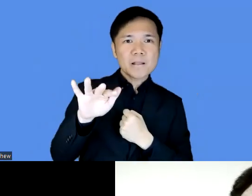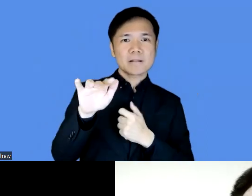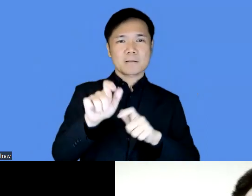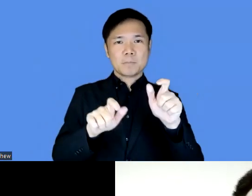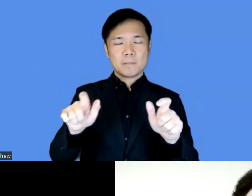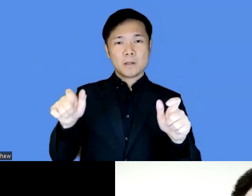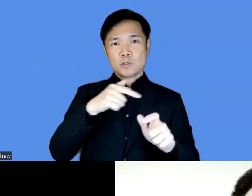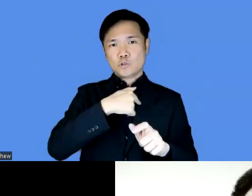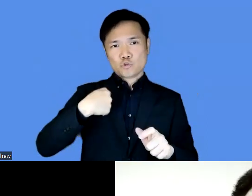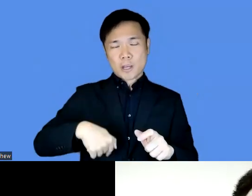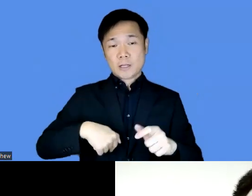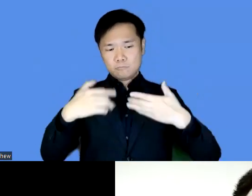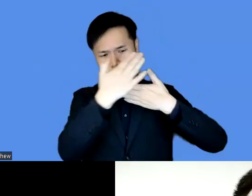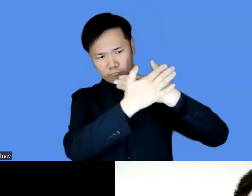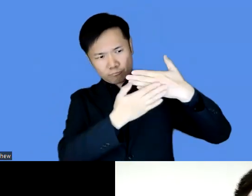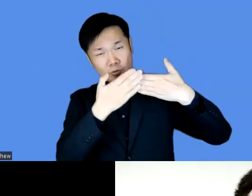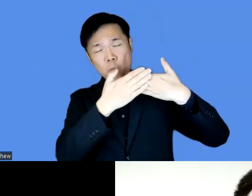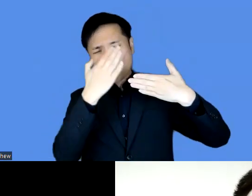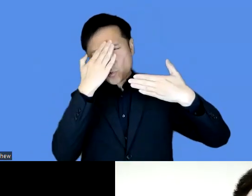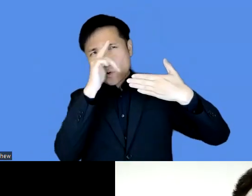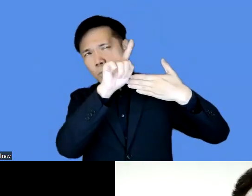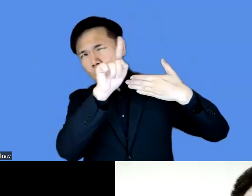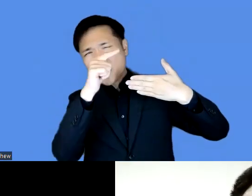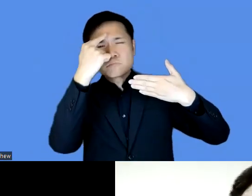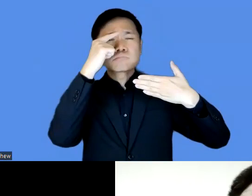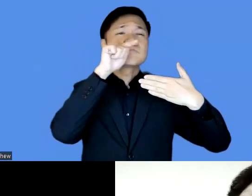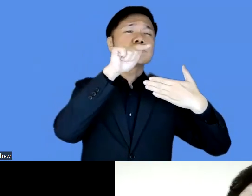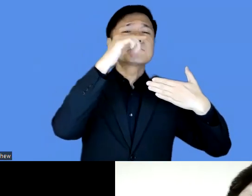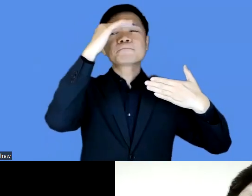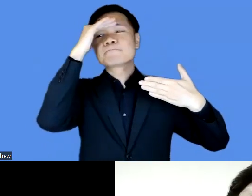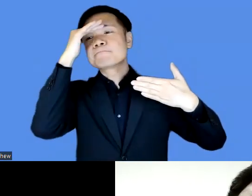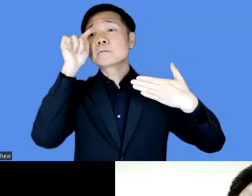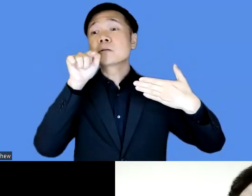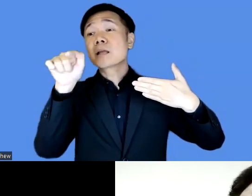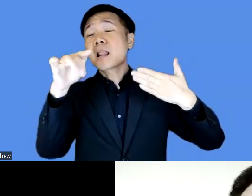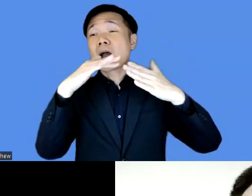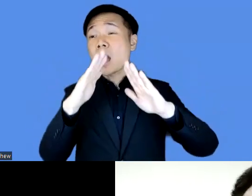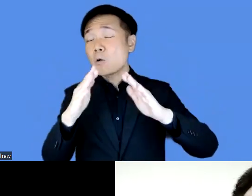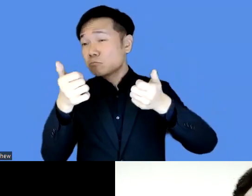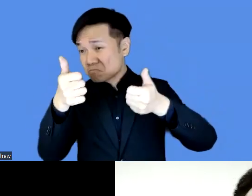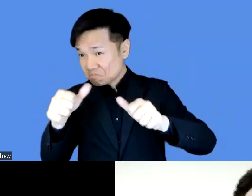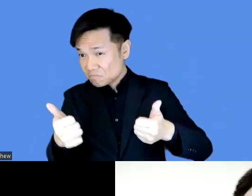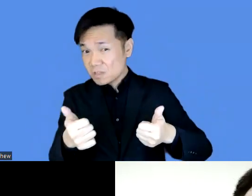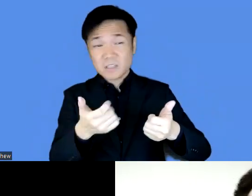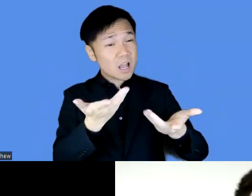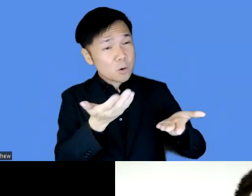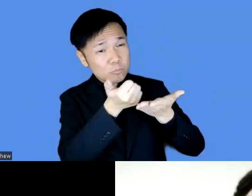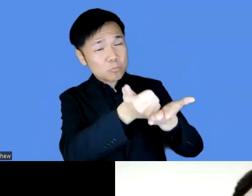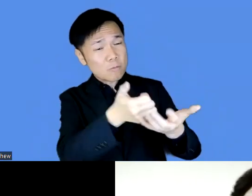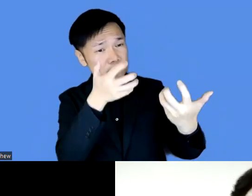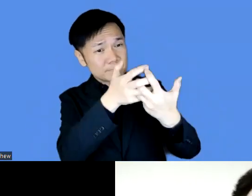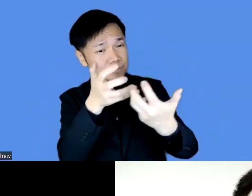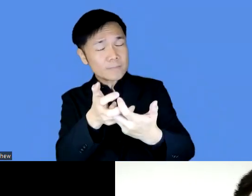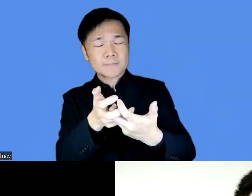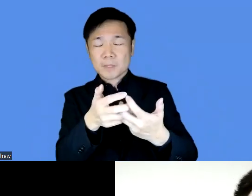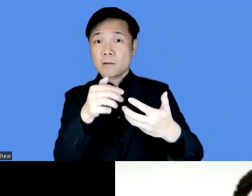they, where do they live, what is the living condition, and what are their needs. The better understanding of their situation will help